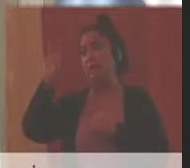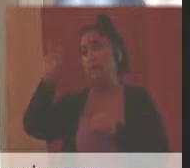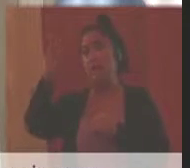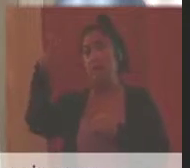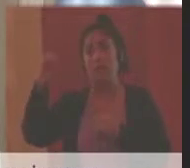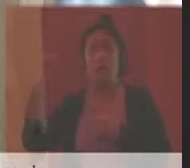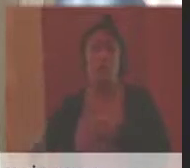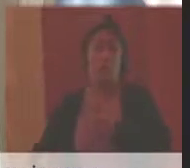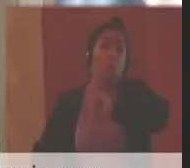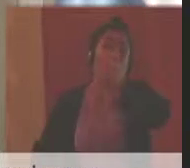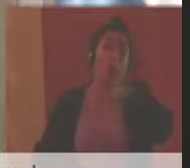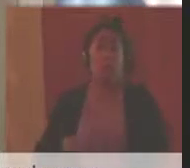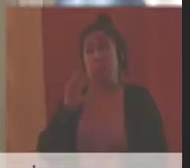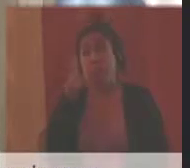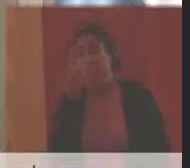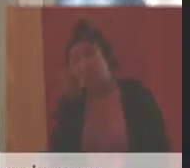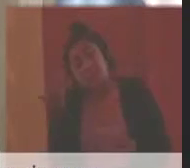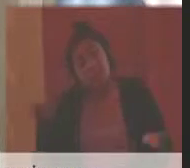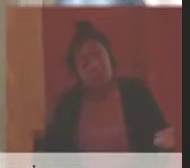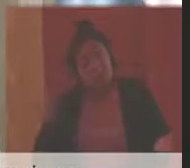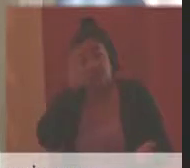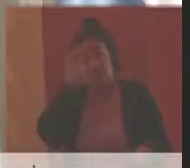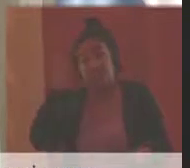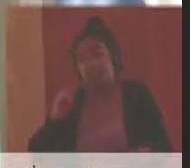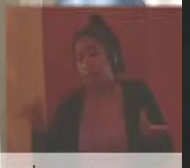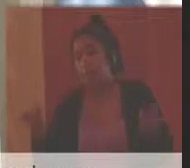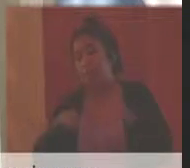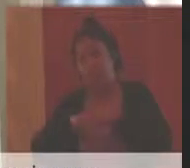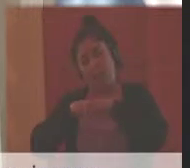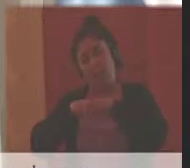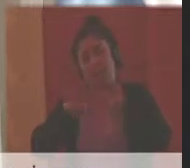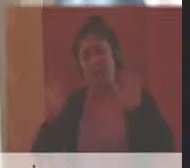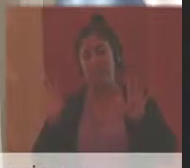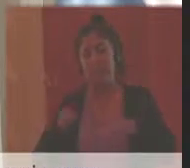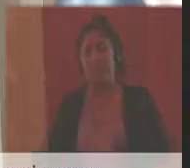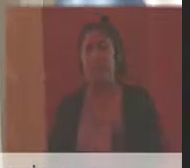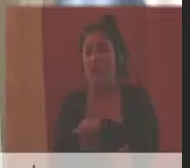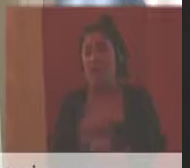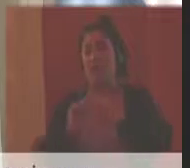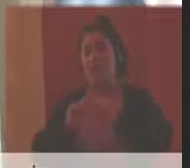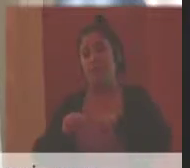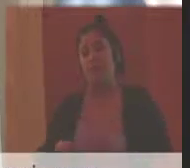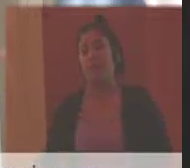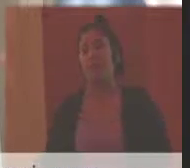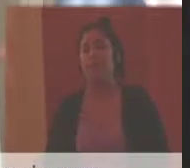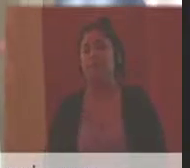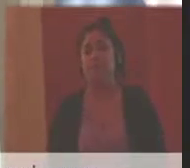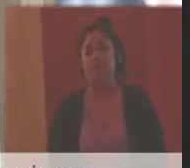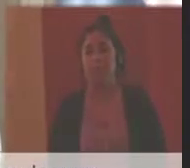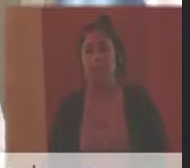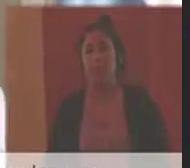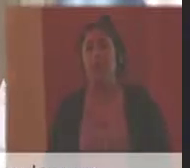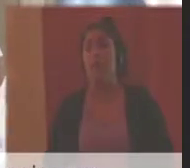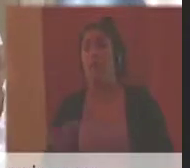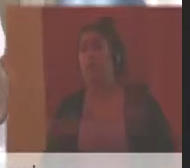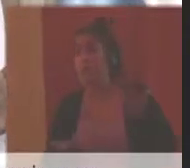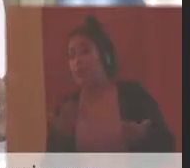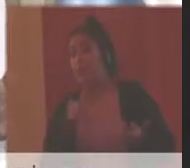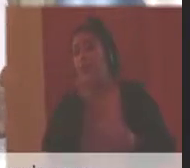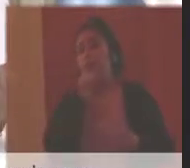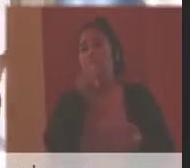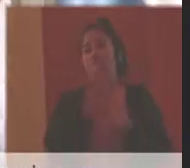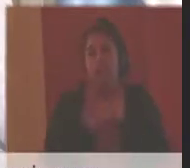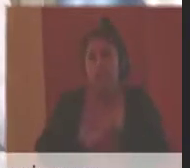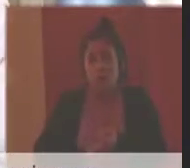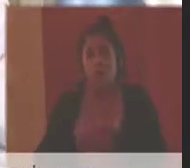higher percentage, and in others, it doesn't even surpass 15%. and this is just a lack of access to